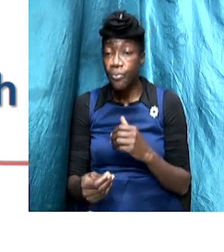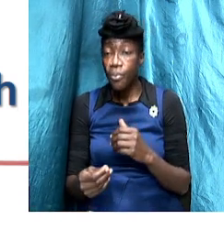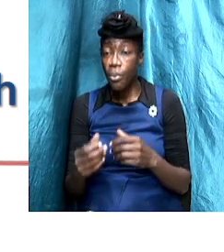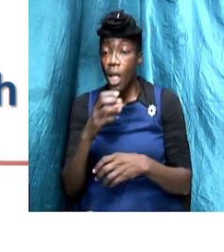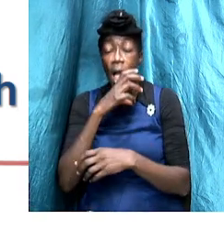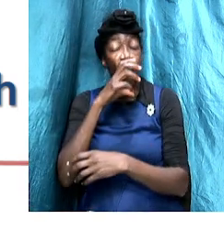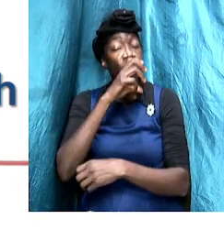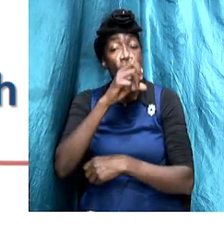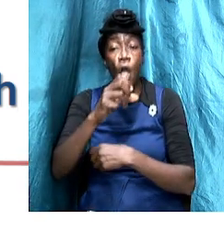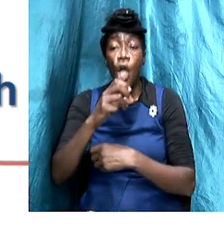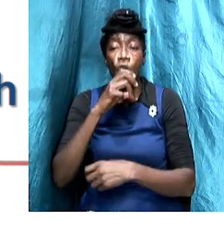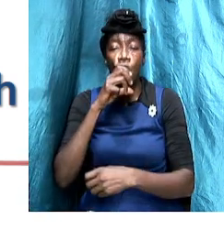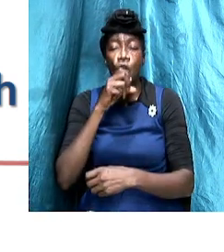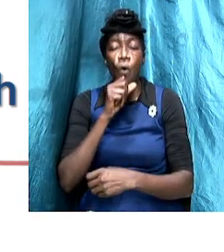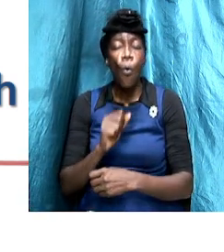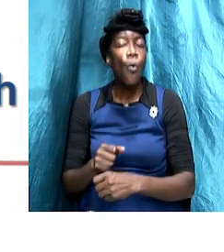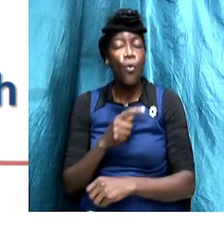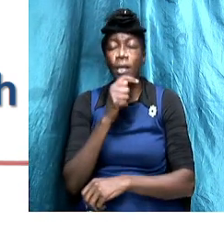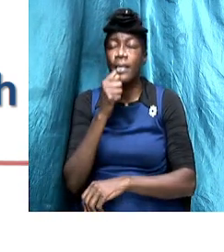realized that